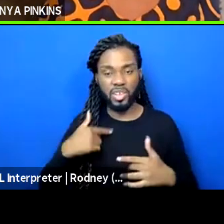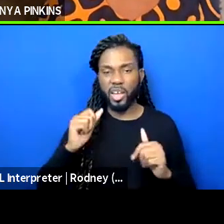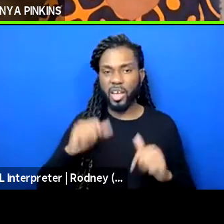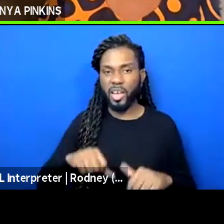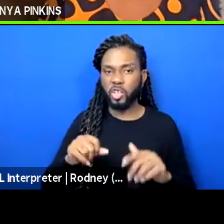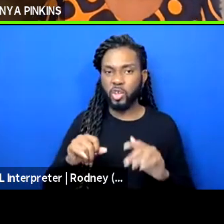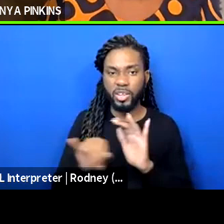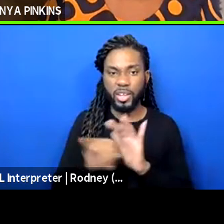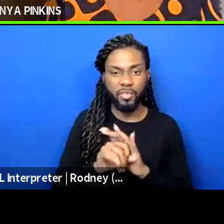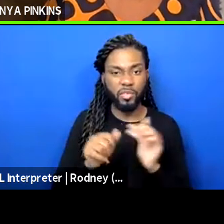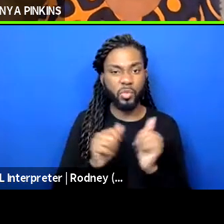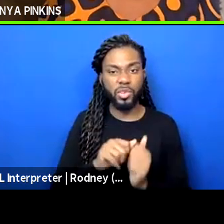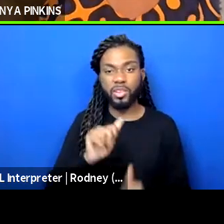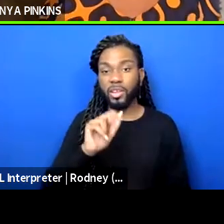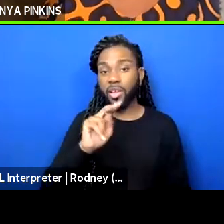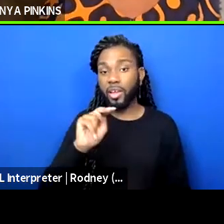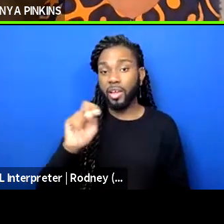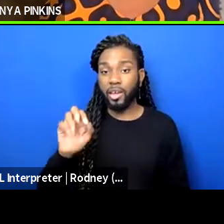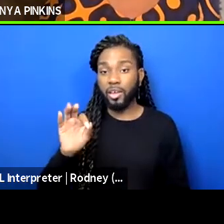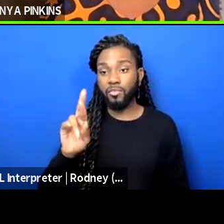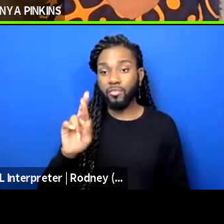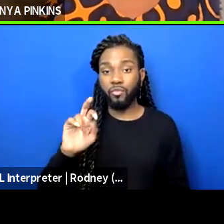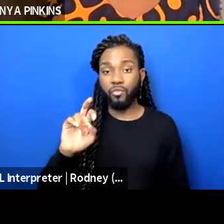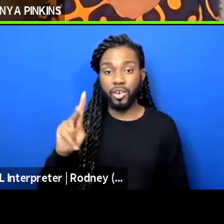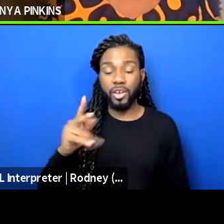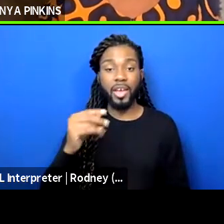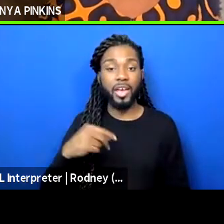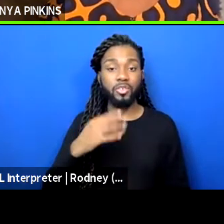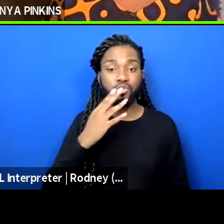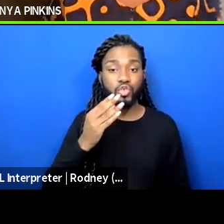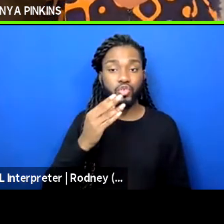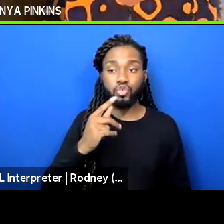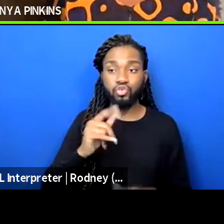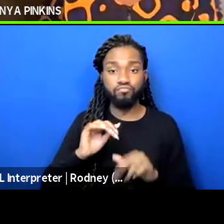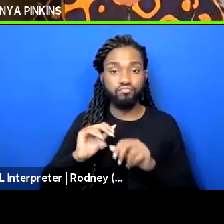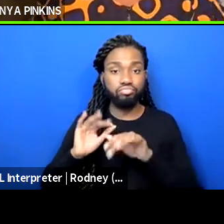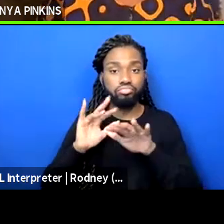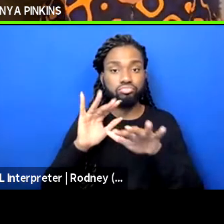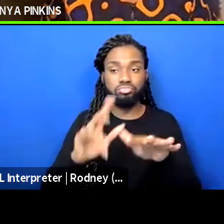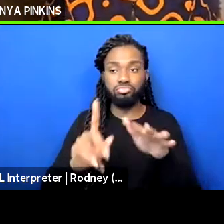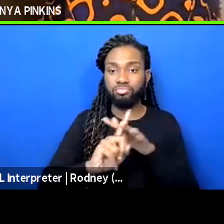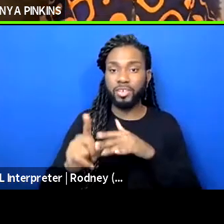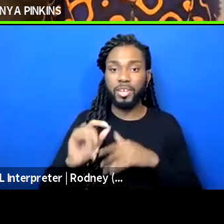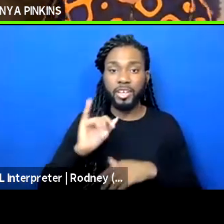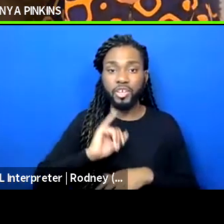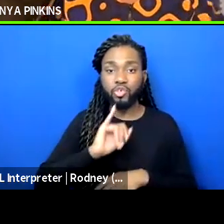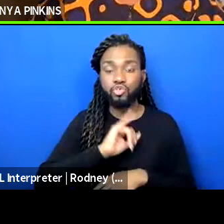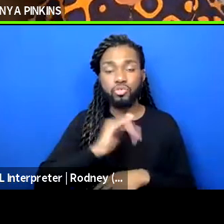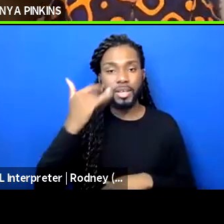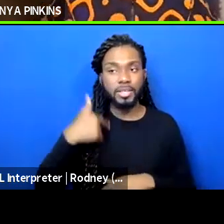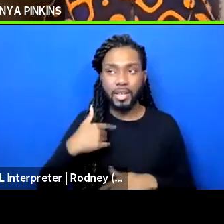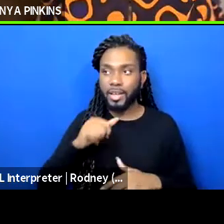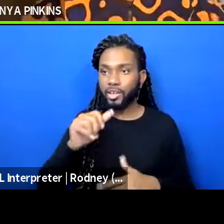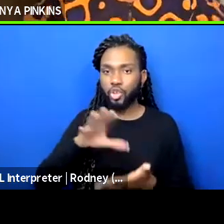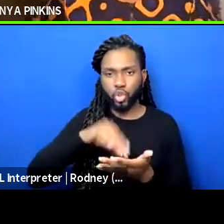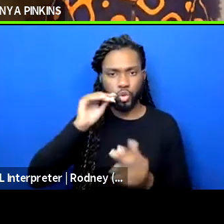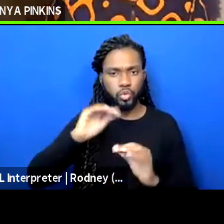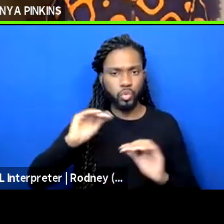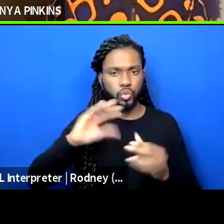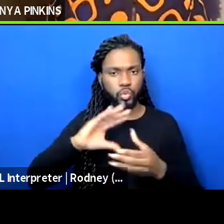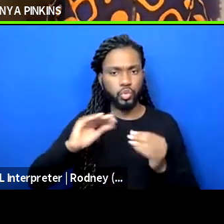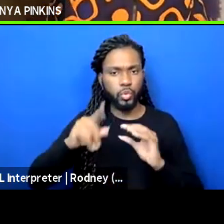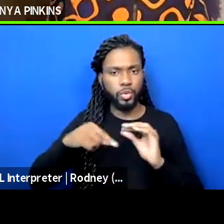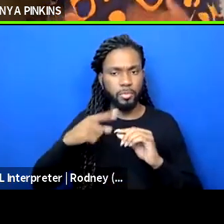identify with Anne Frank and the Jews' exodus from Israel because I wasn't learning any stories about my own